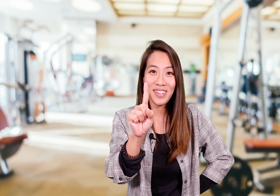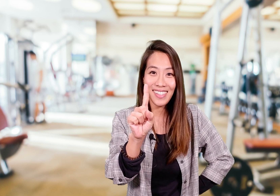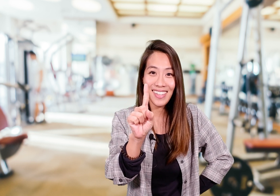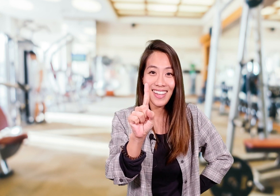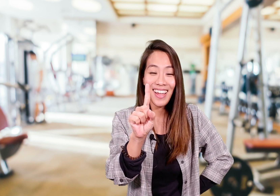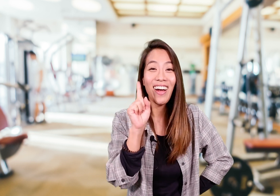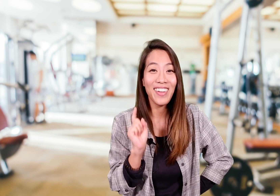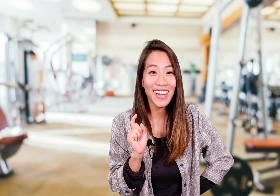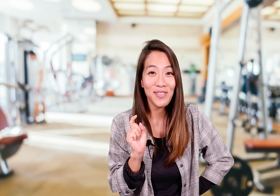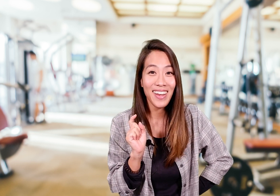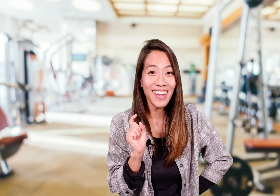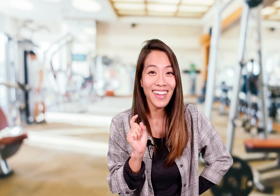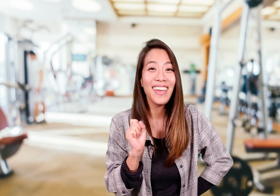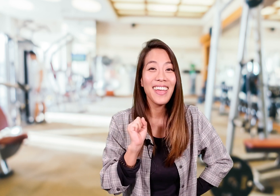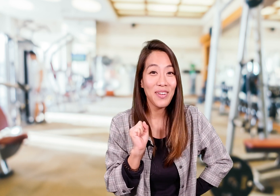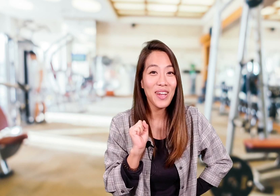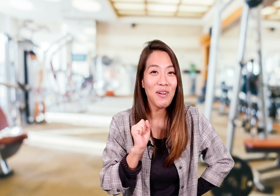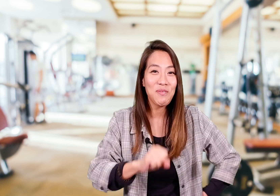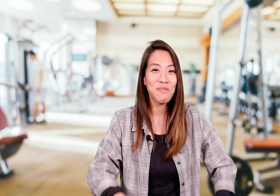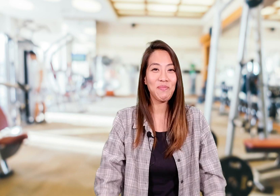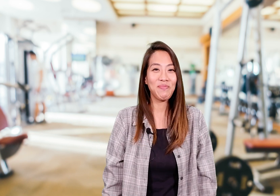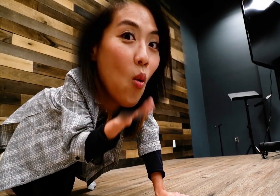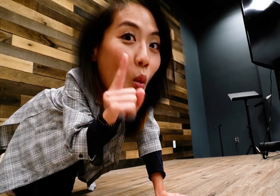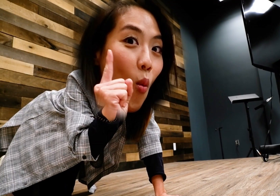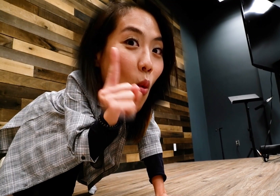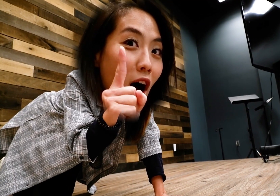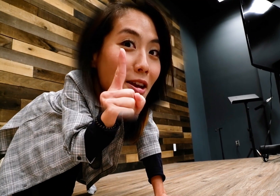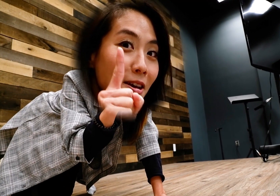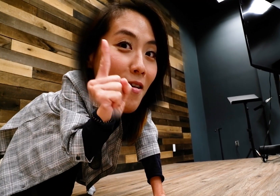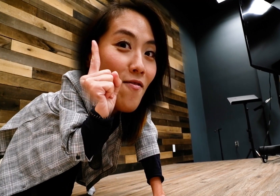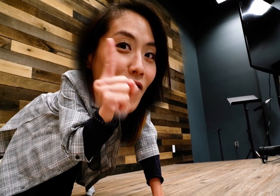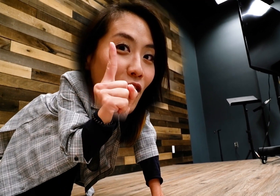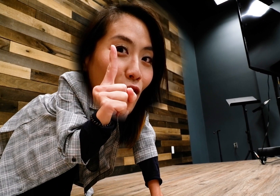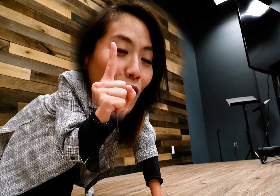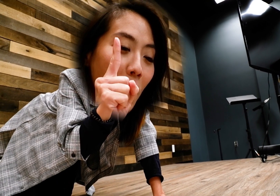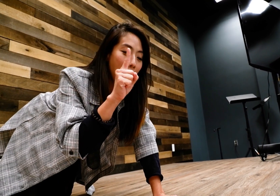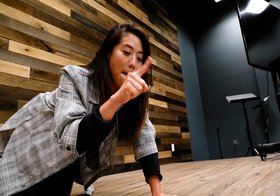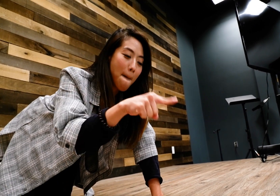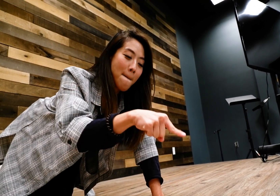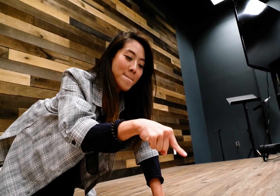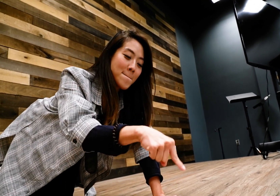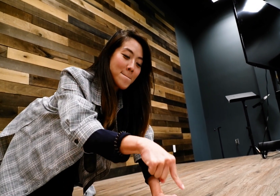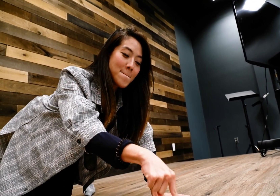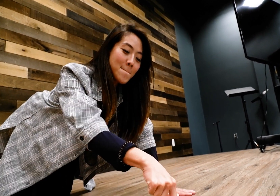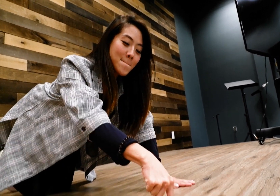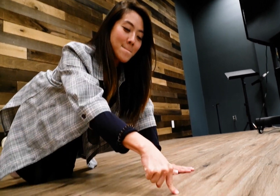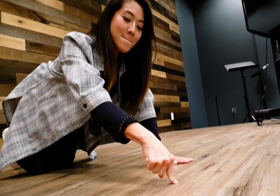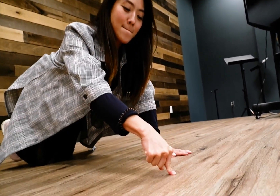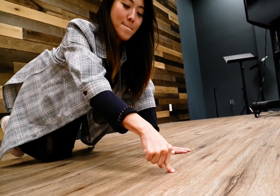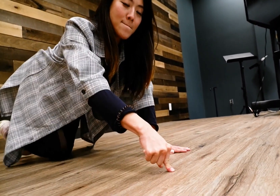You guys want to see? Are you guys ready? Here we go. One finger.